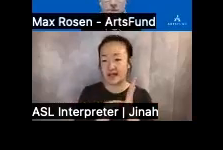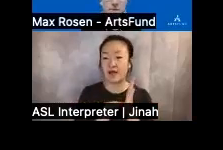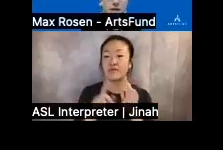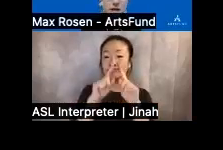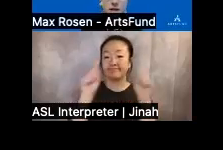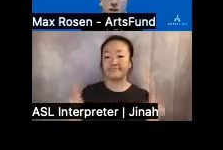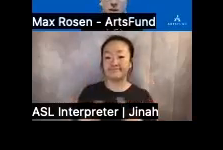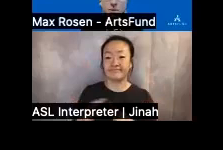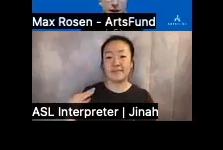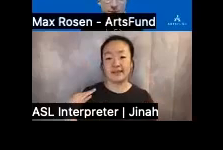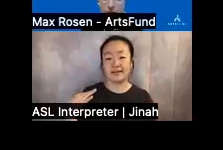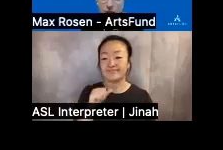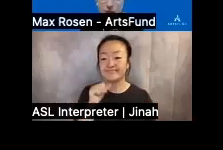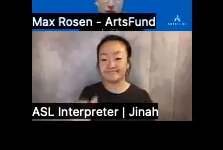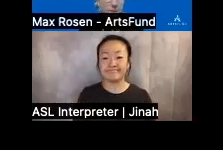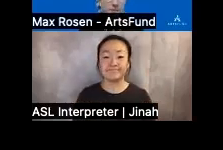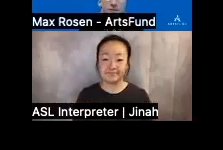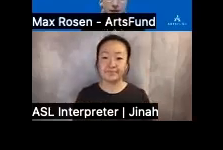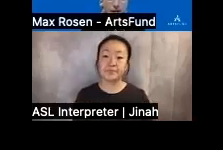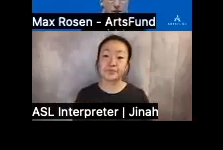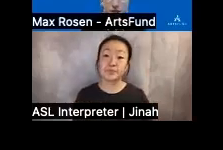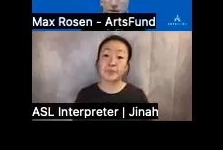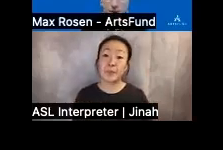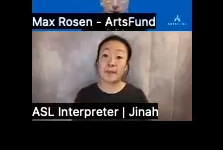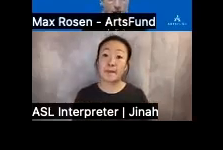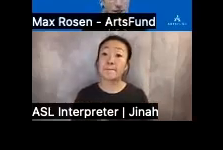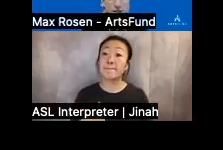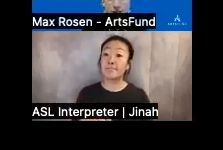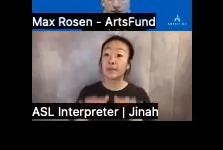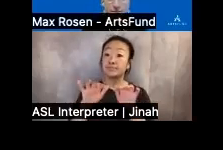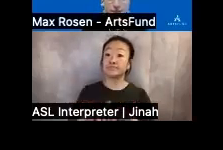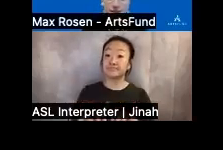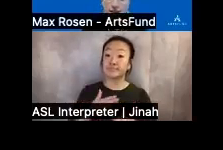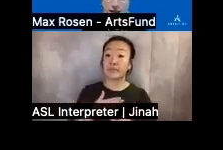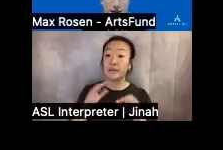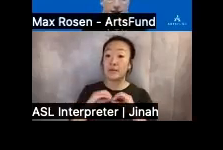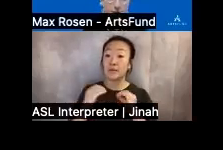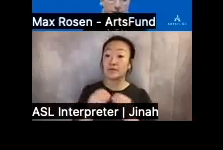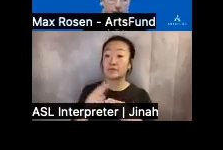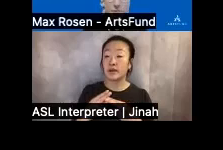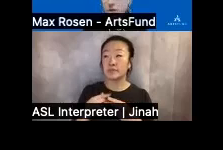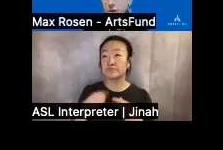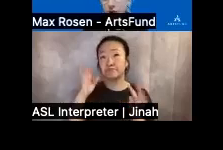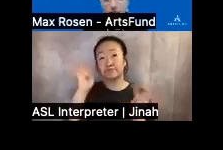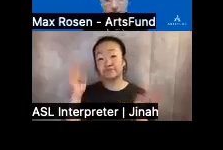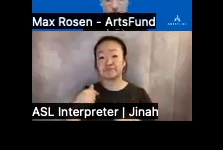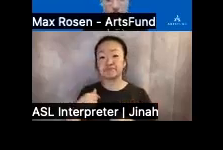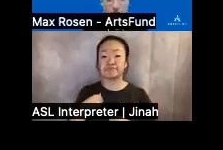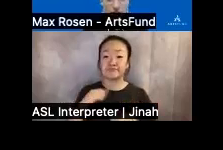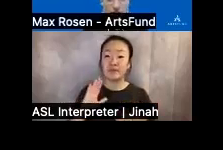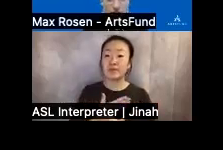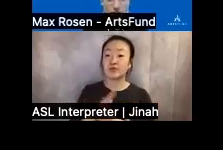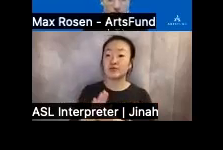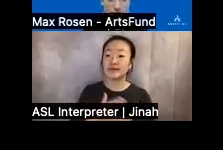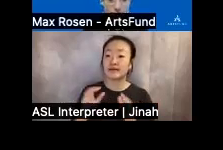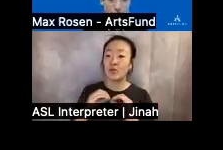application. So I'm going to enter in my organization name. Let's say I am a music organization.